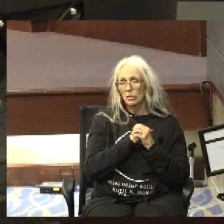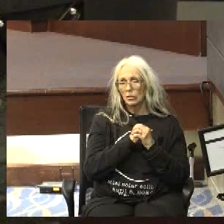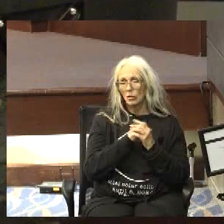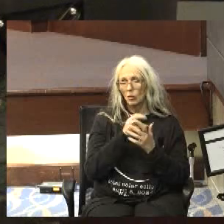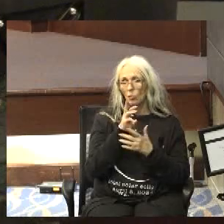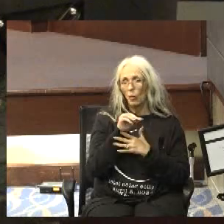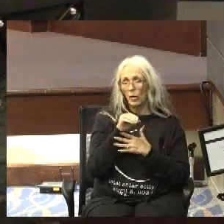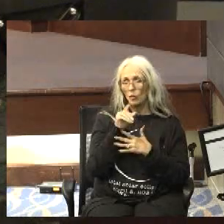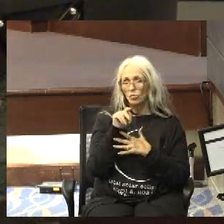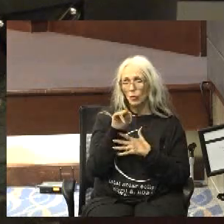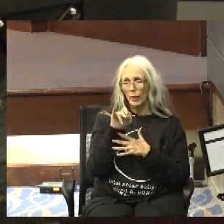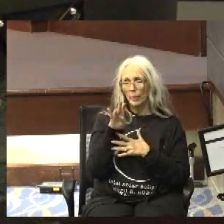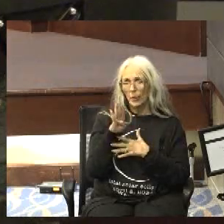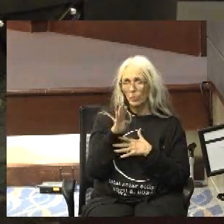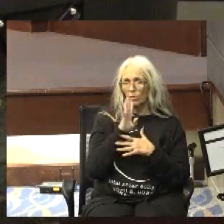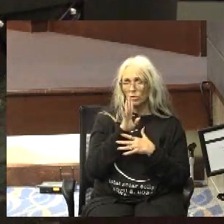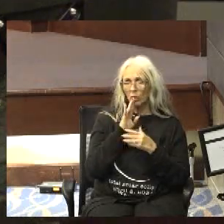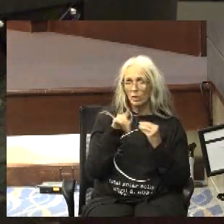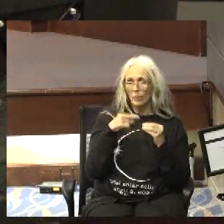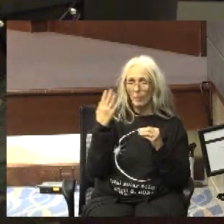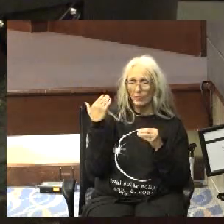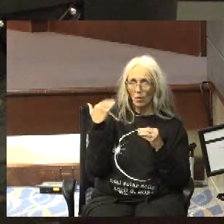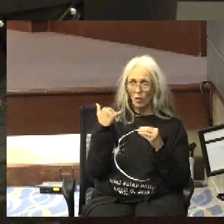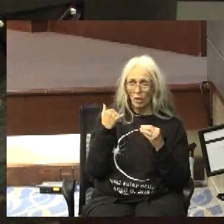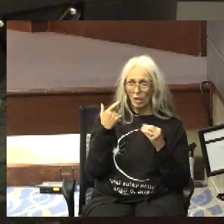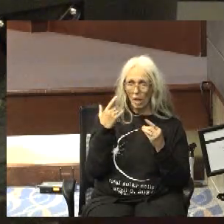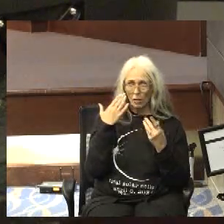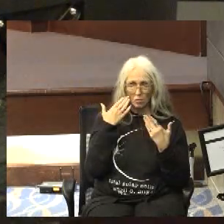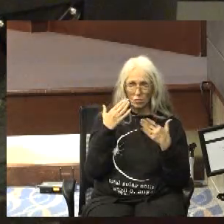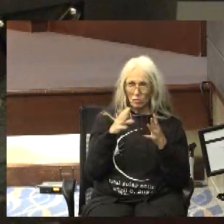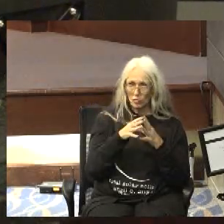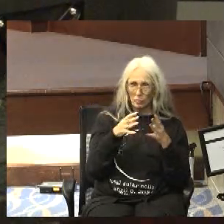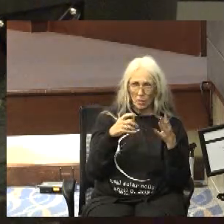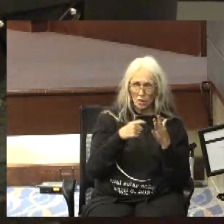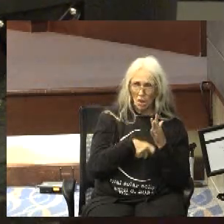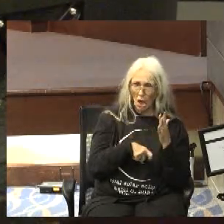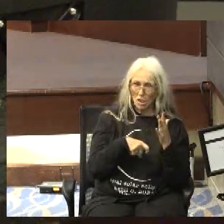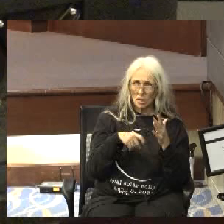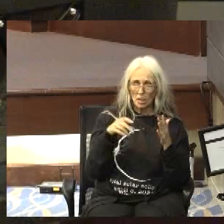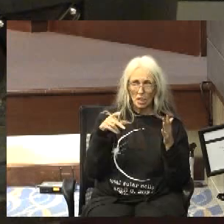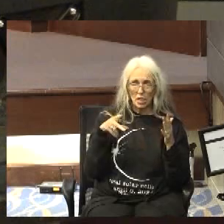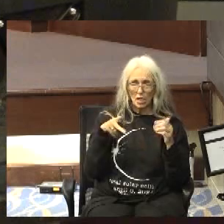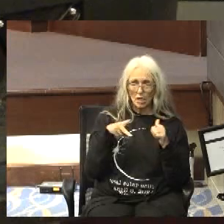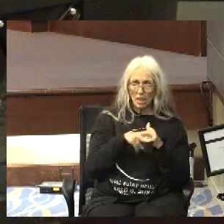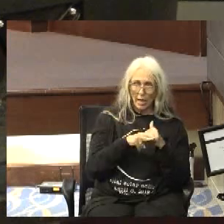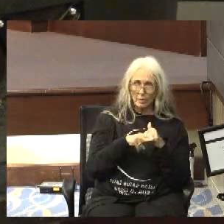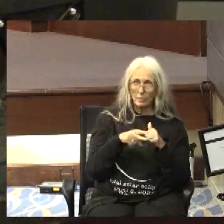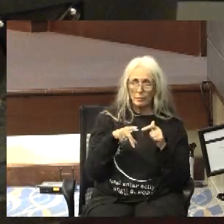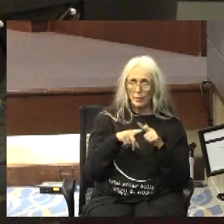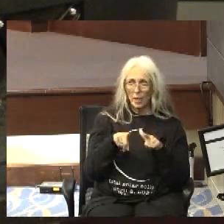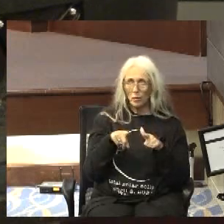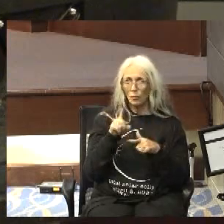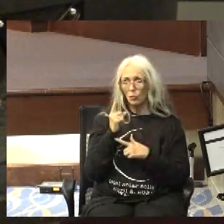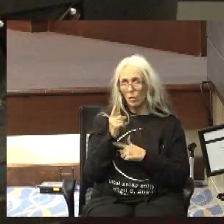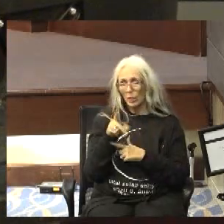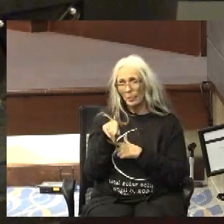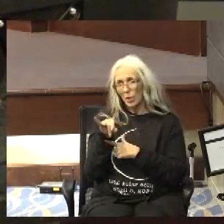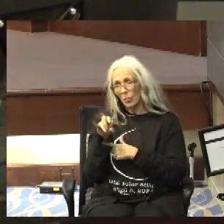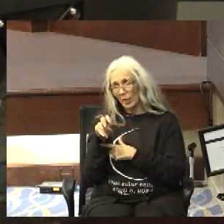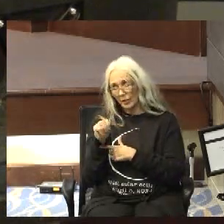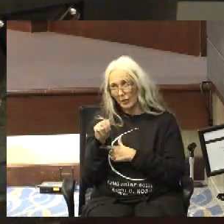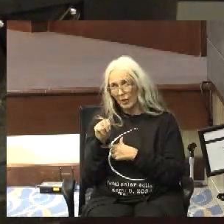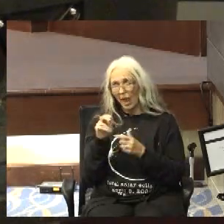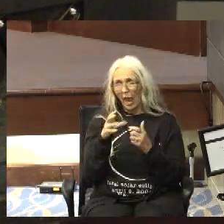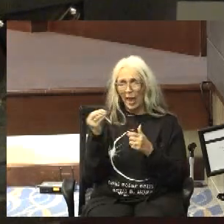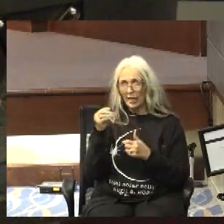Trib quote, when we were talking about it, I said, we don't want to do so much cost cutting that we end up with one penguin standing next to a Yeti cooler.